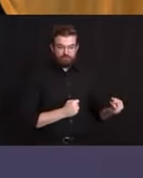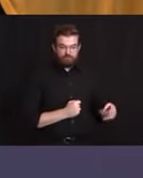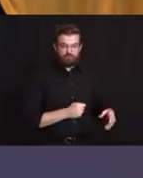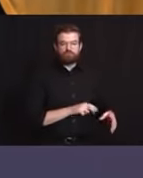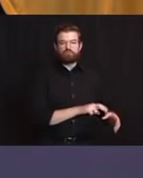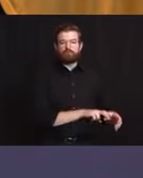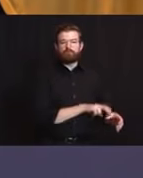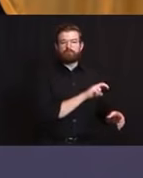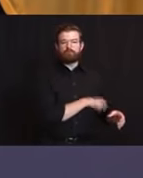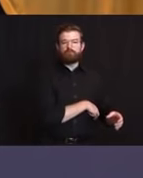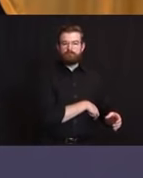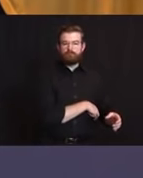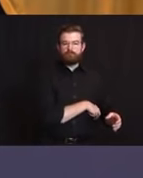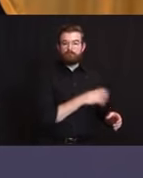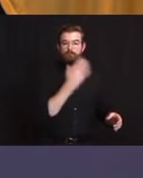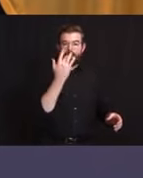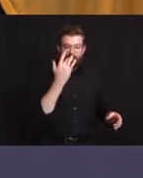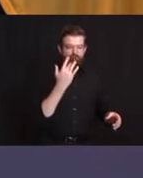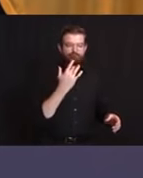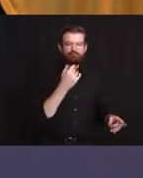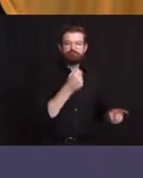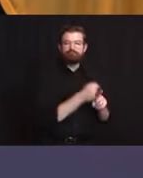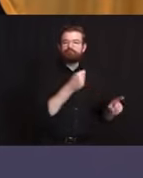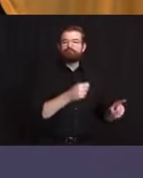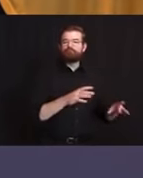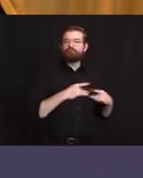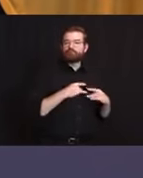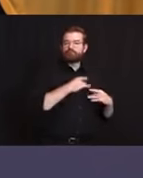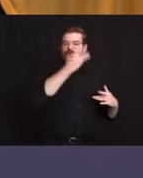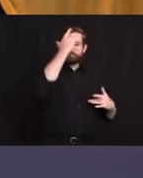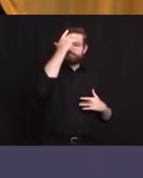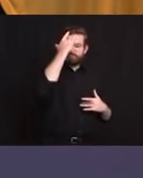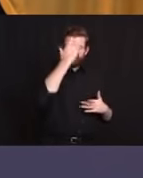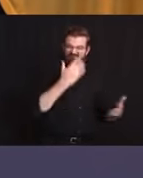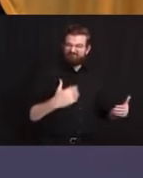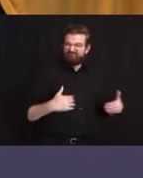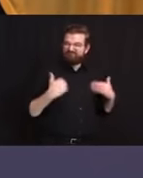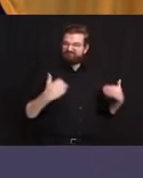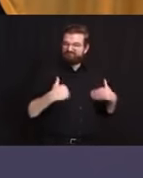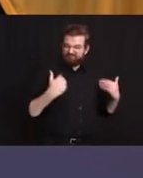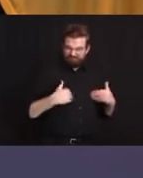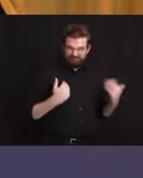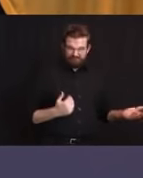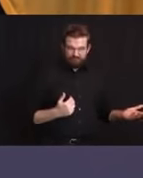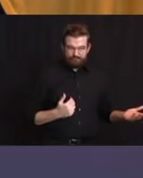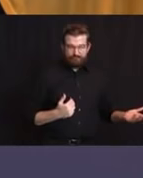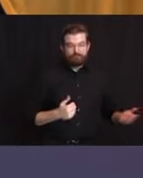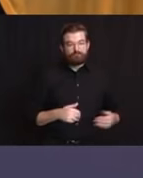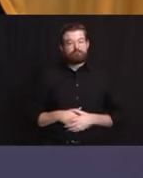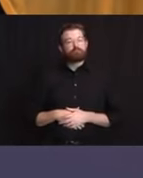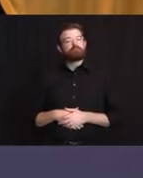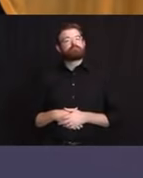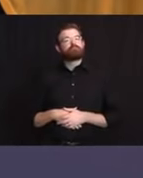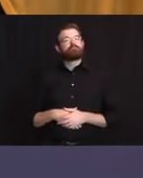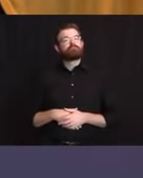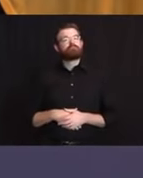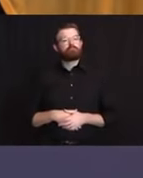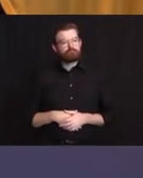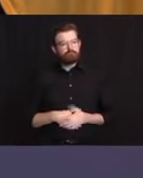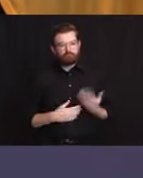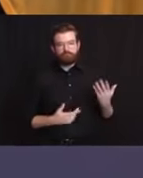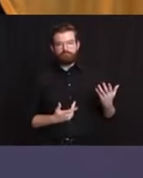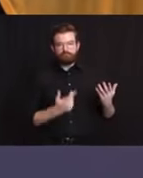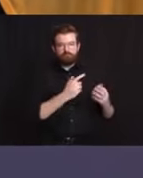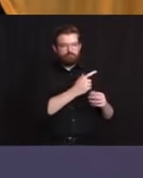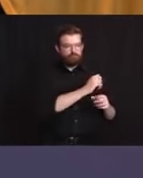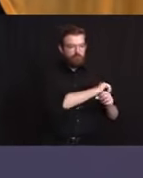got a few balls in the air. 110 degree heat, and a